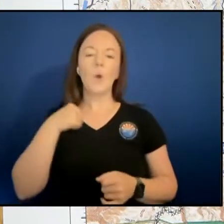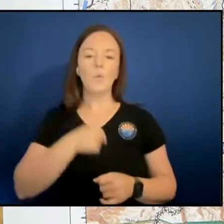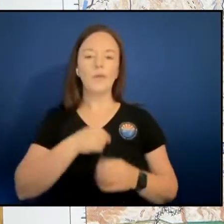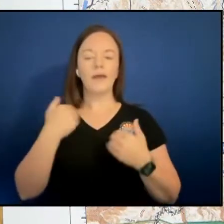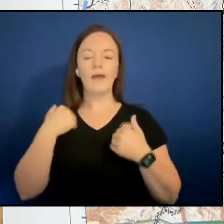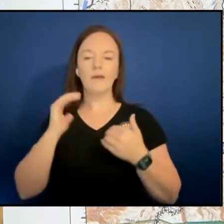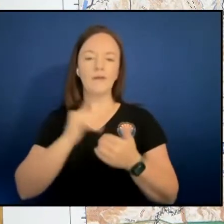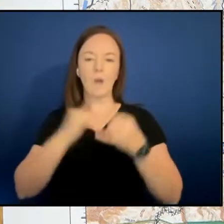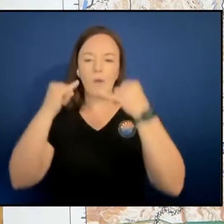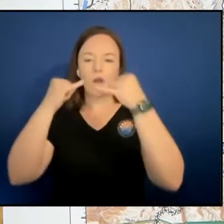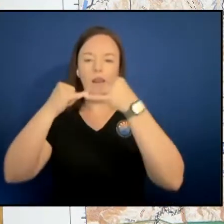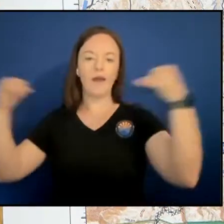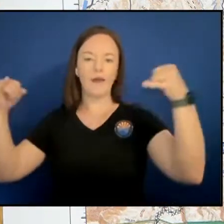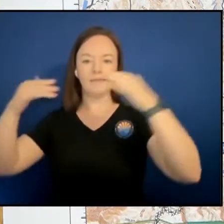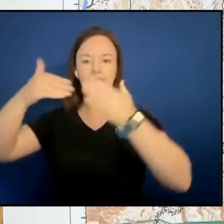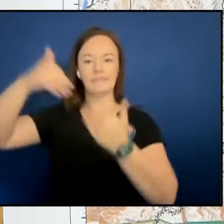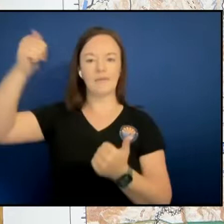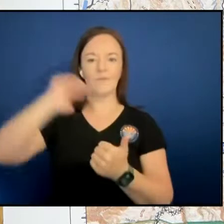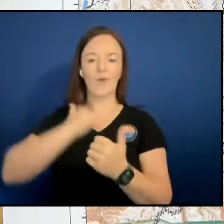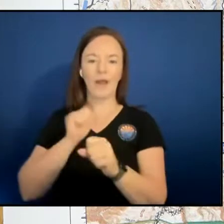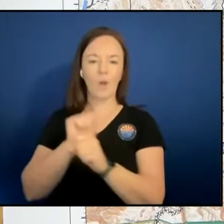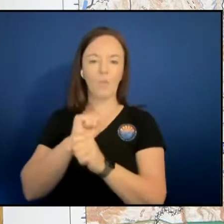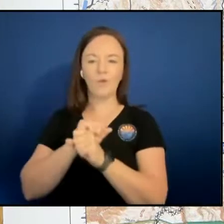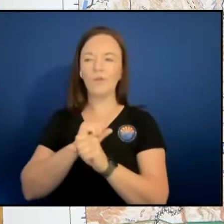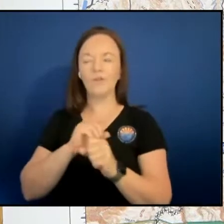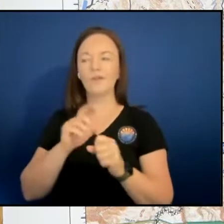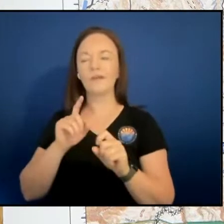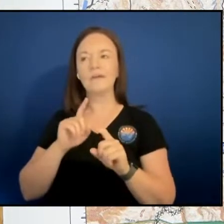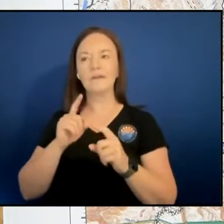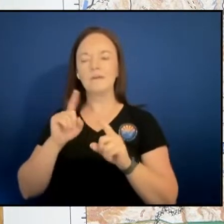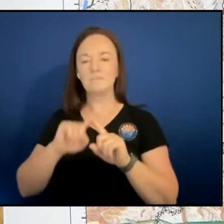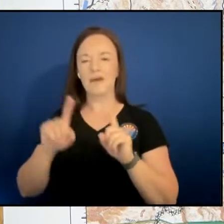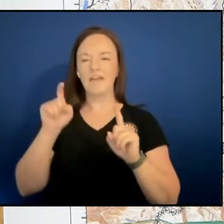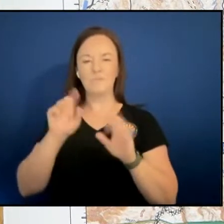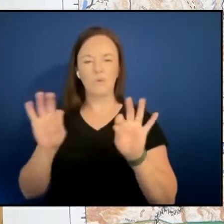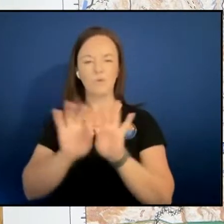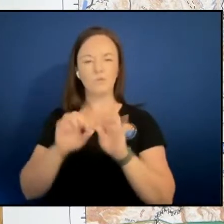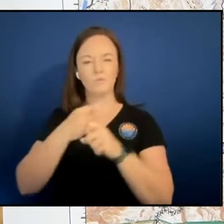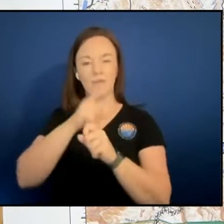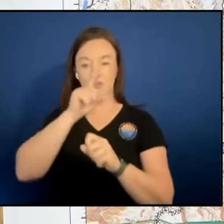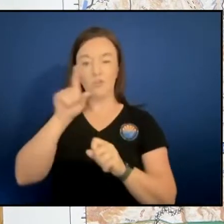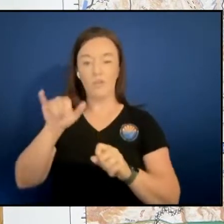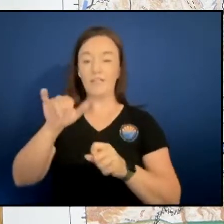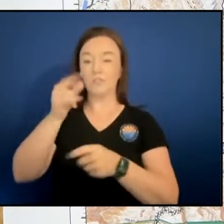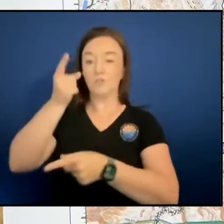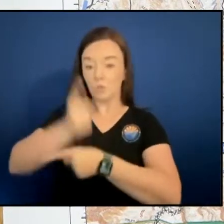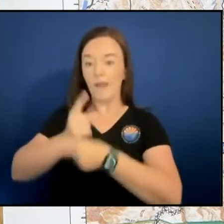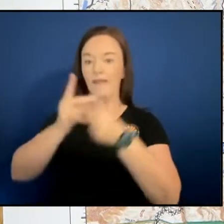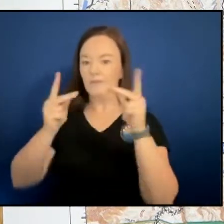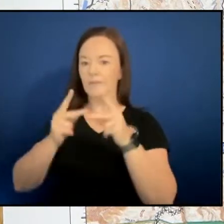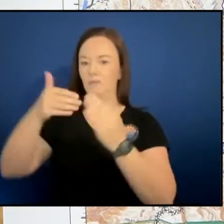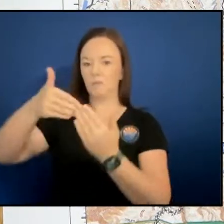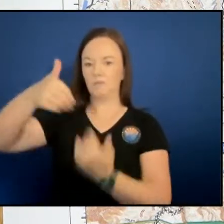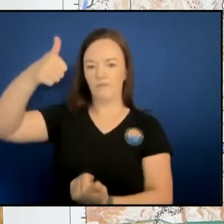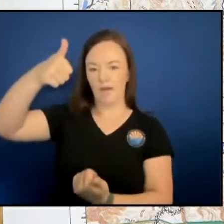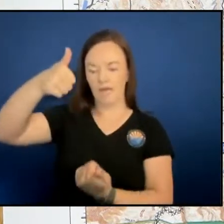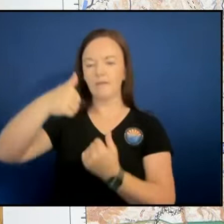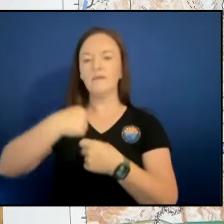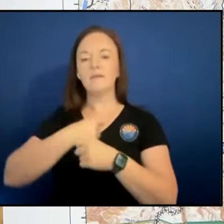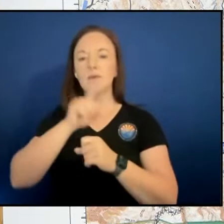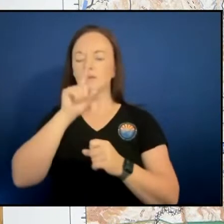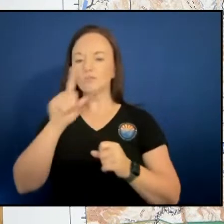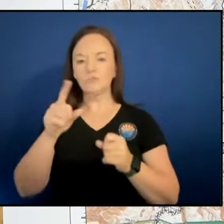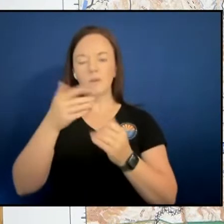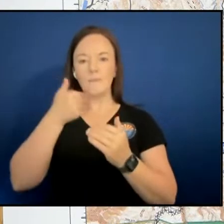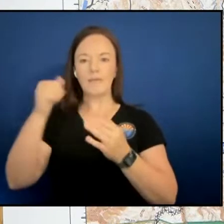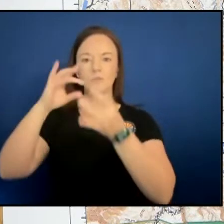divide our work, that's the right place, and that it makes sure and it allows for the best coordination and the best access to